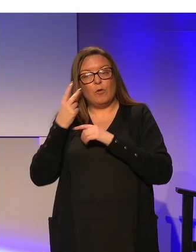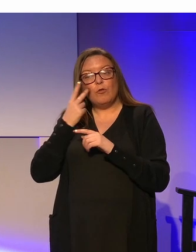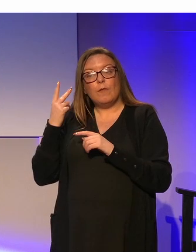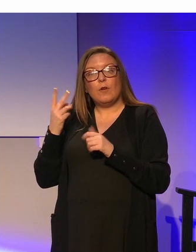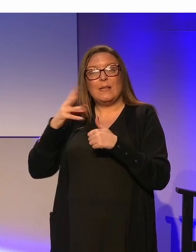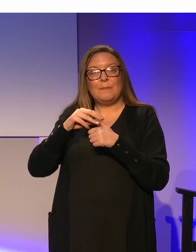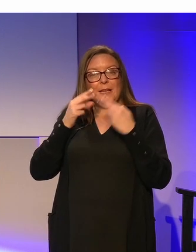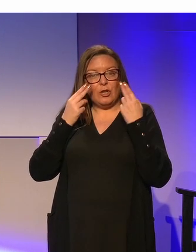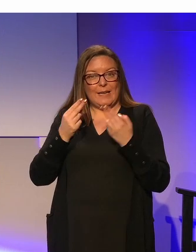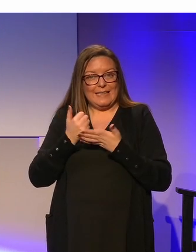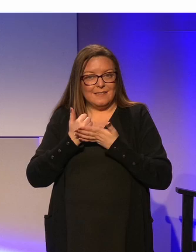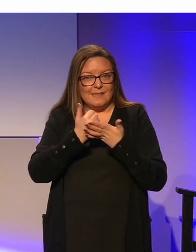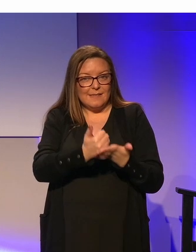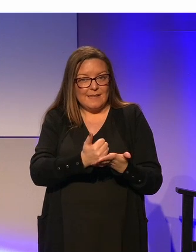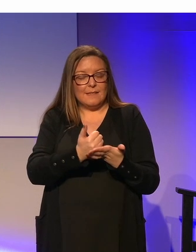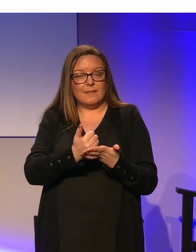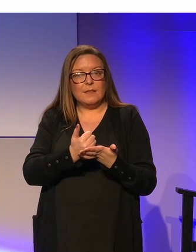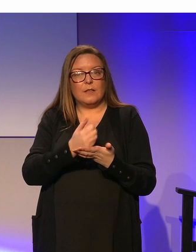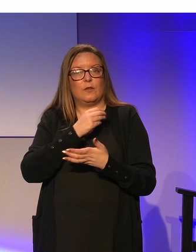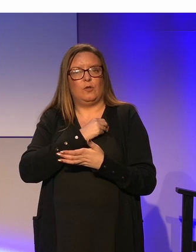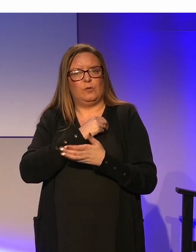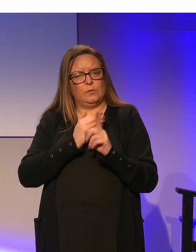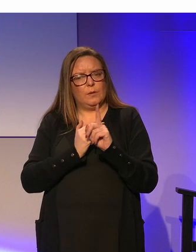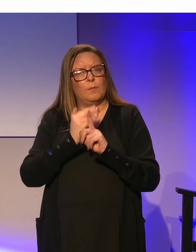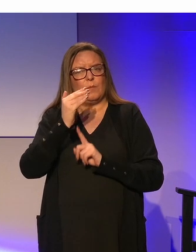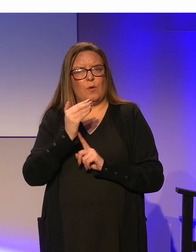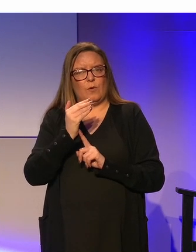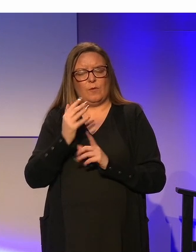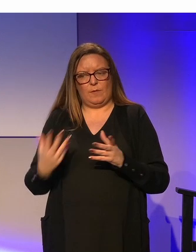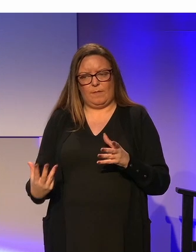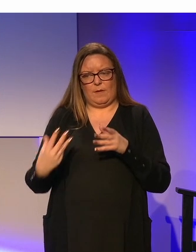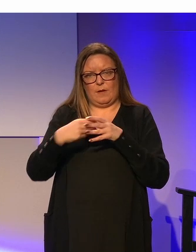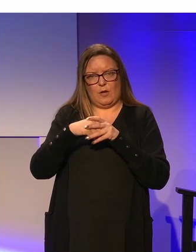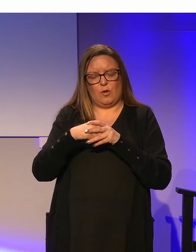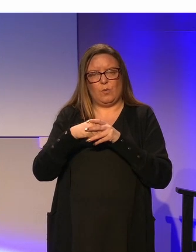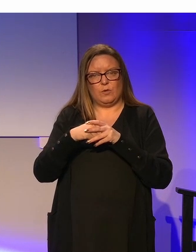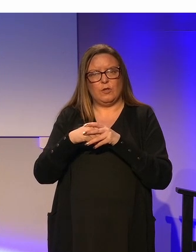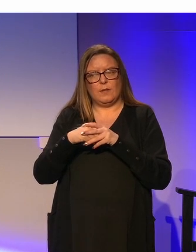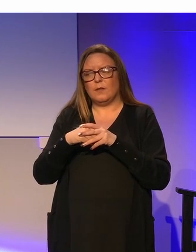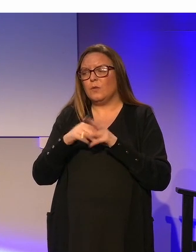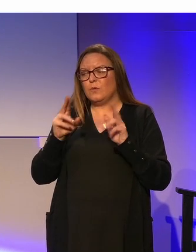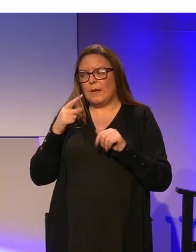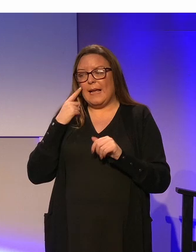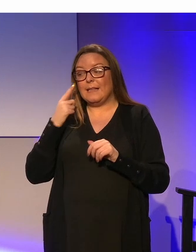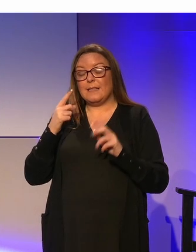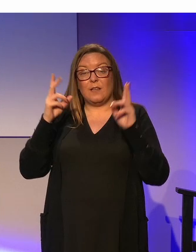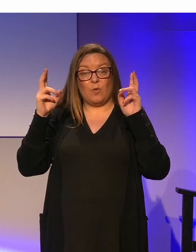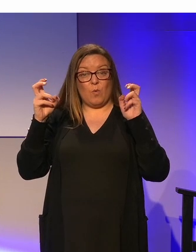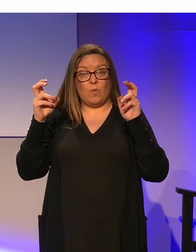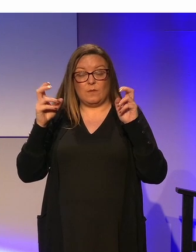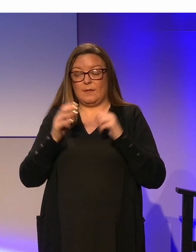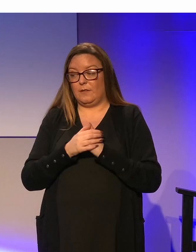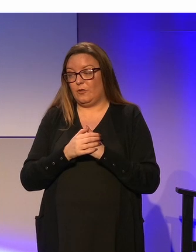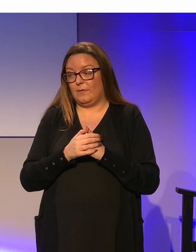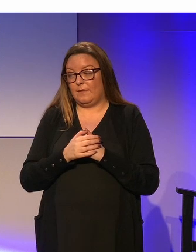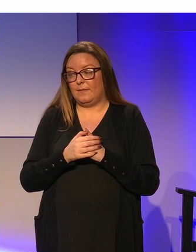needs assistance to be leading to improved inclusion. And you can see a quotation, or there